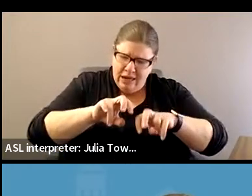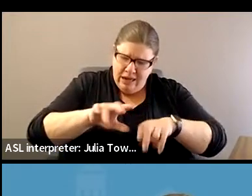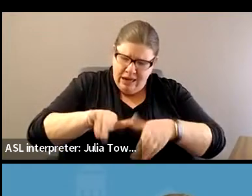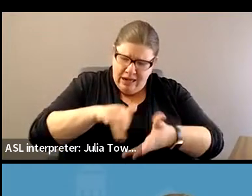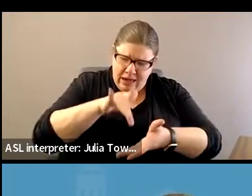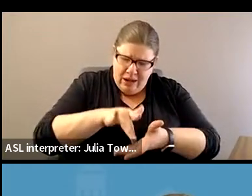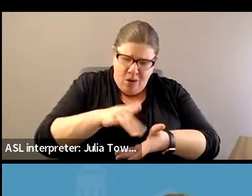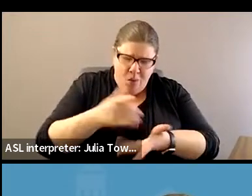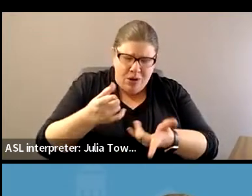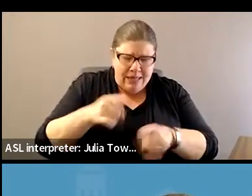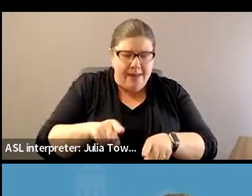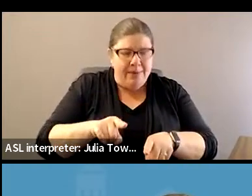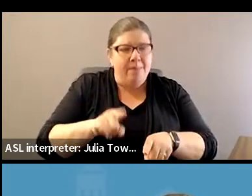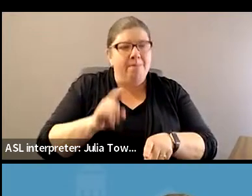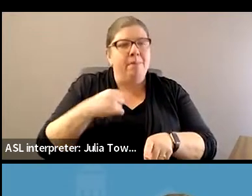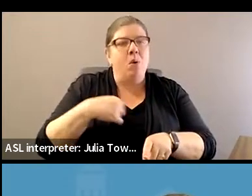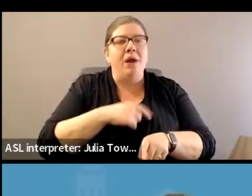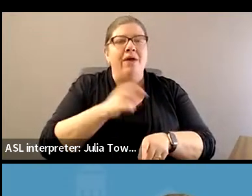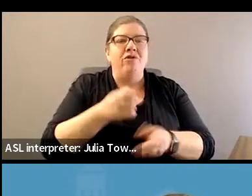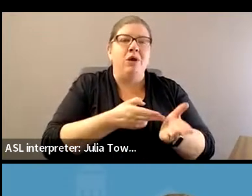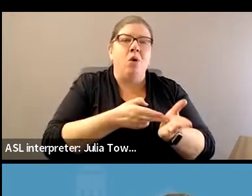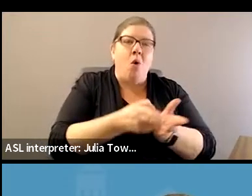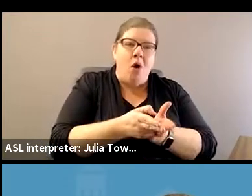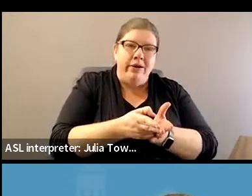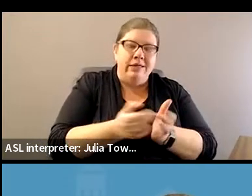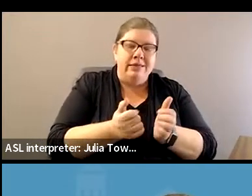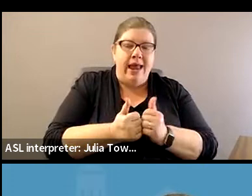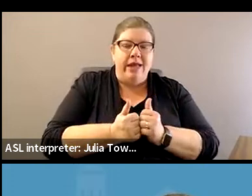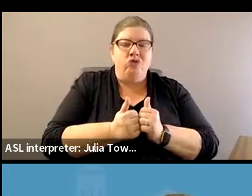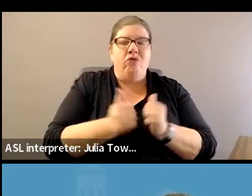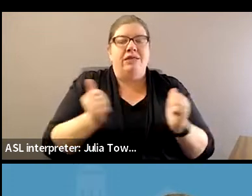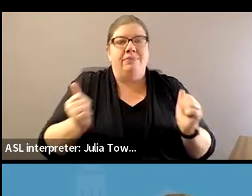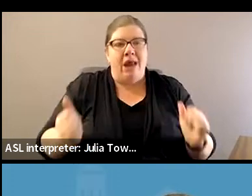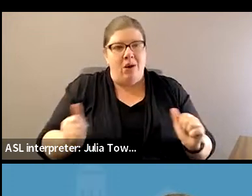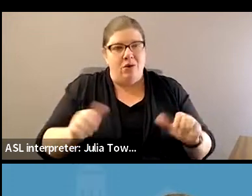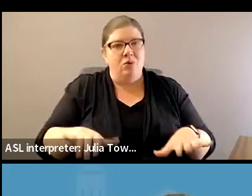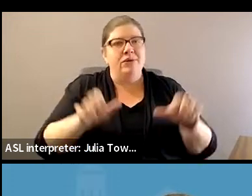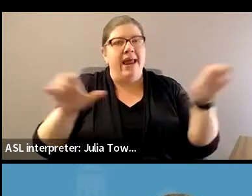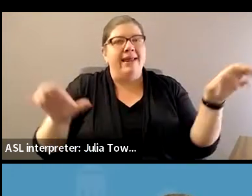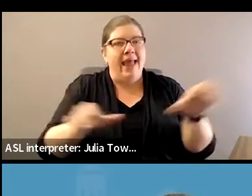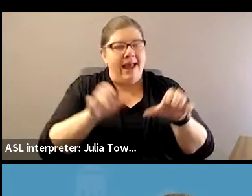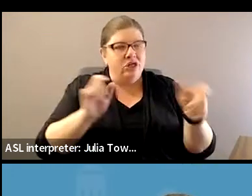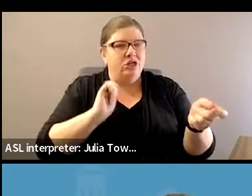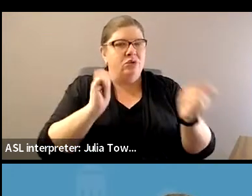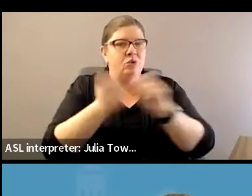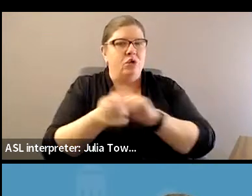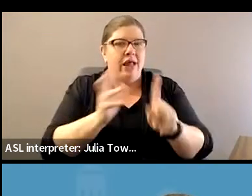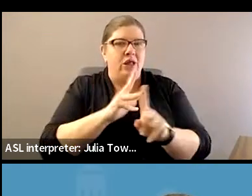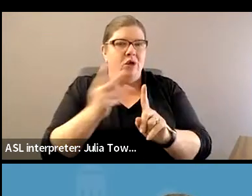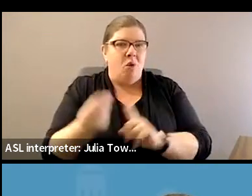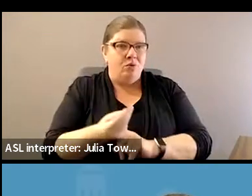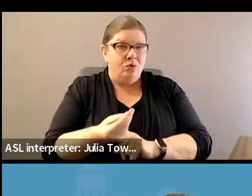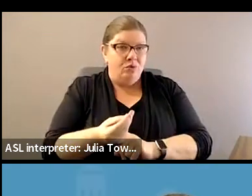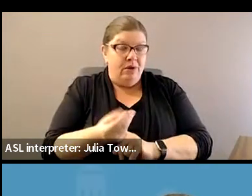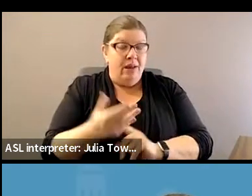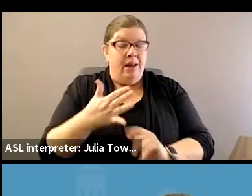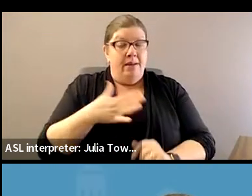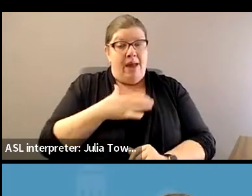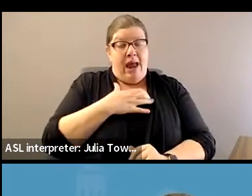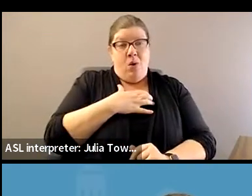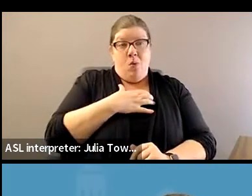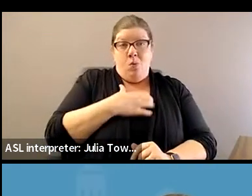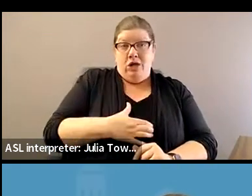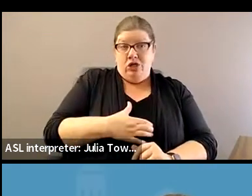we have to be honest and transparent in order to take the actions needed to change the culture. My wish is that every